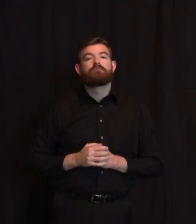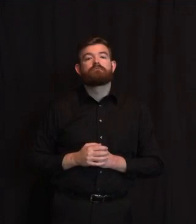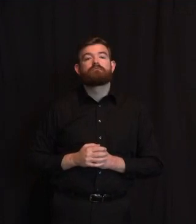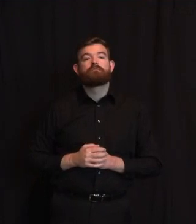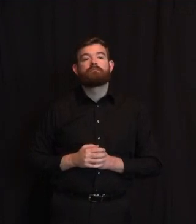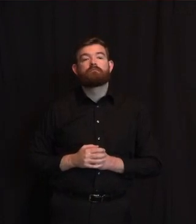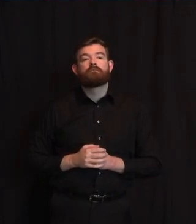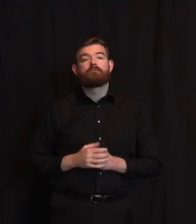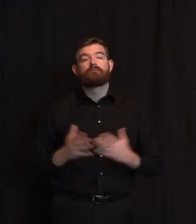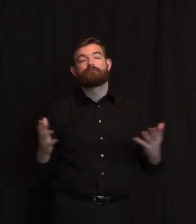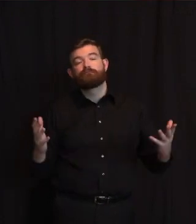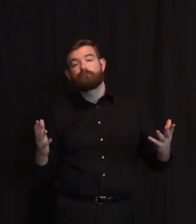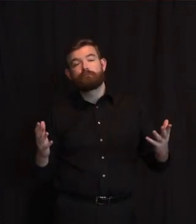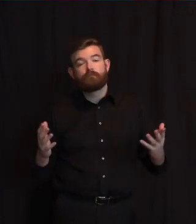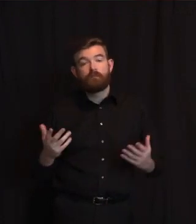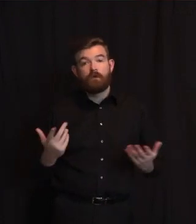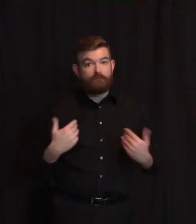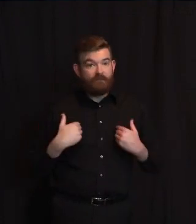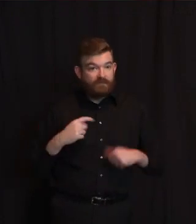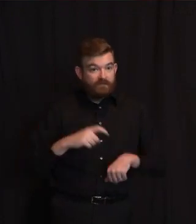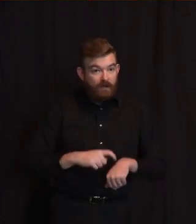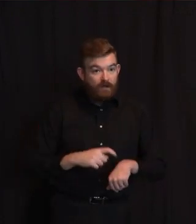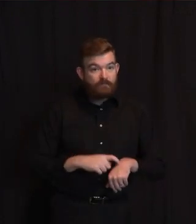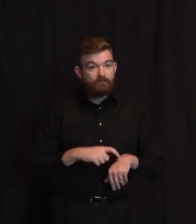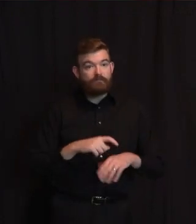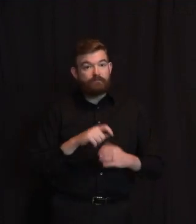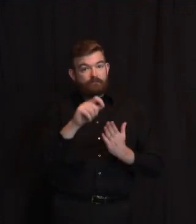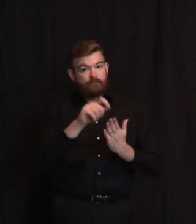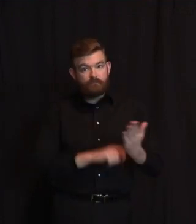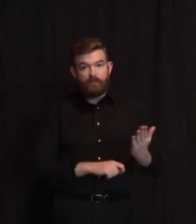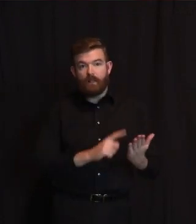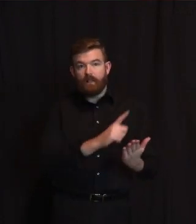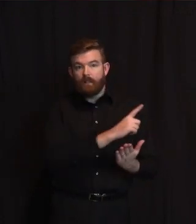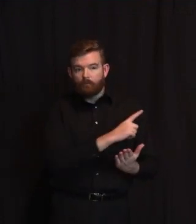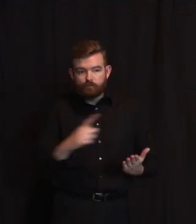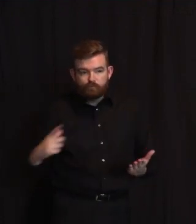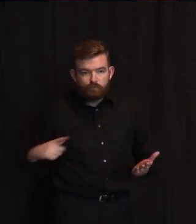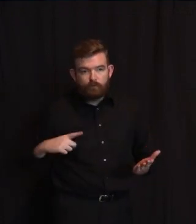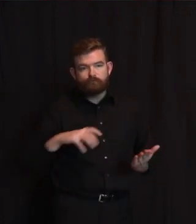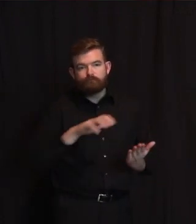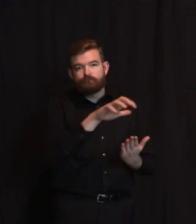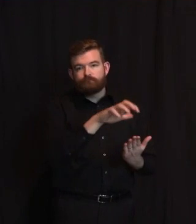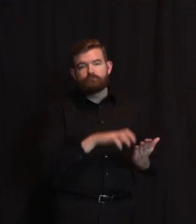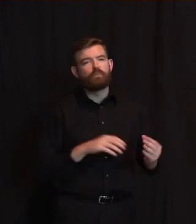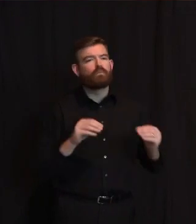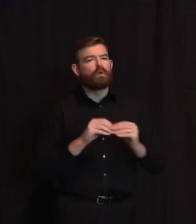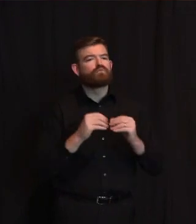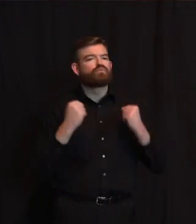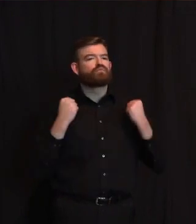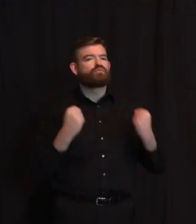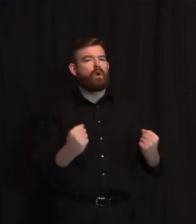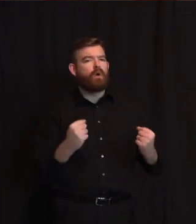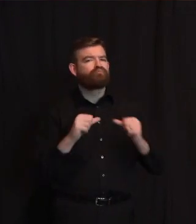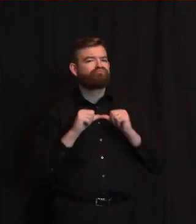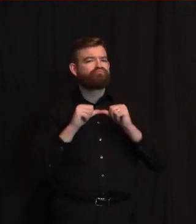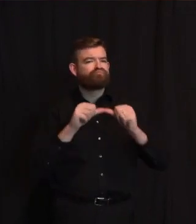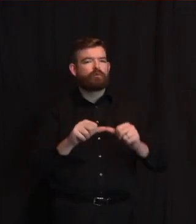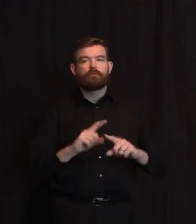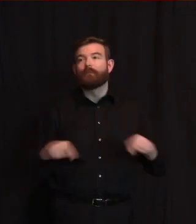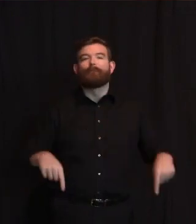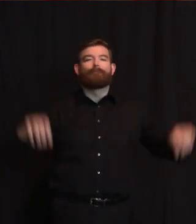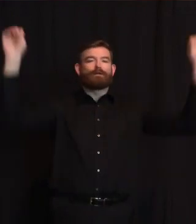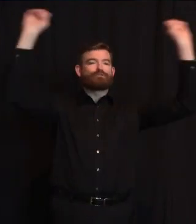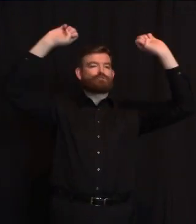can do legislation, it's going to be a stronger, sturdier, and more lasting reality. When you're in an emergency as we're